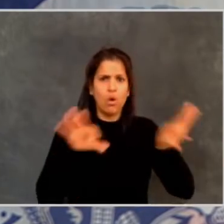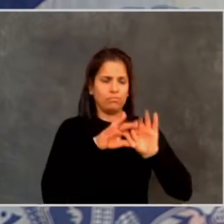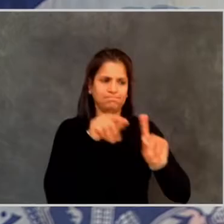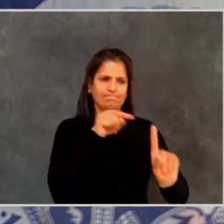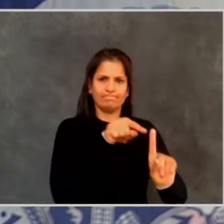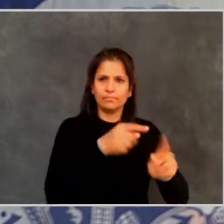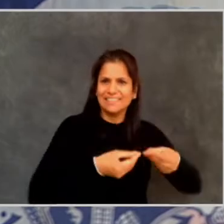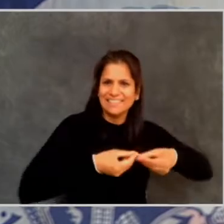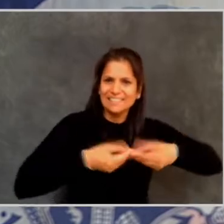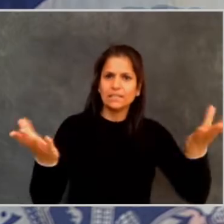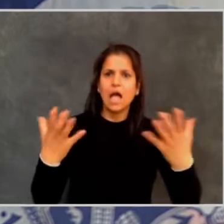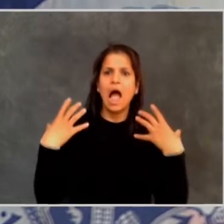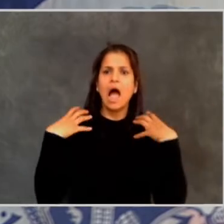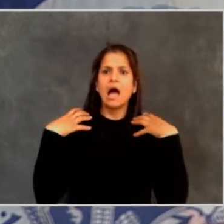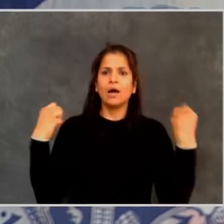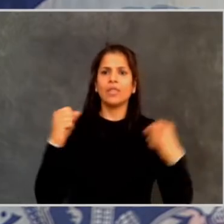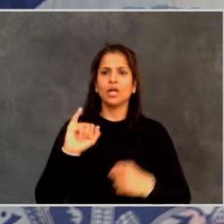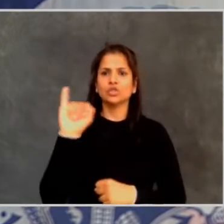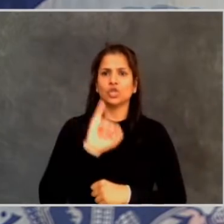clearly is pertinent here,